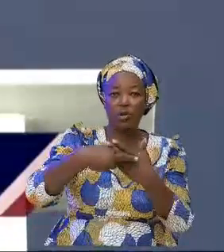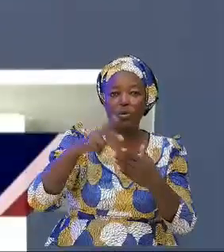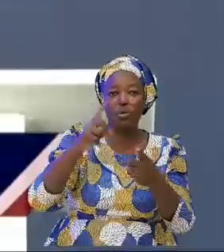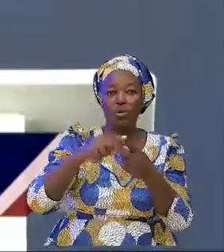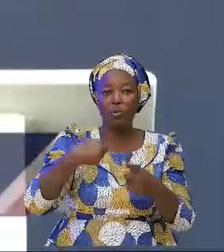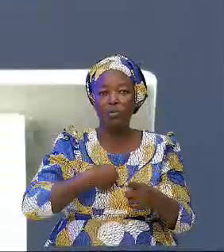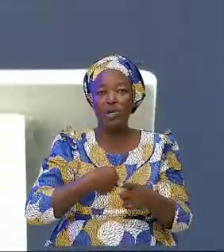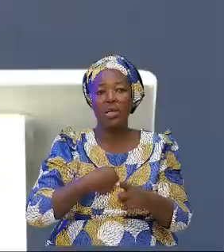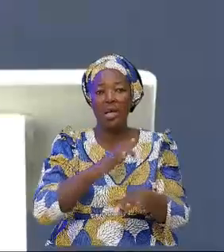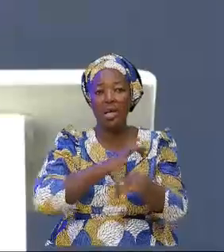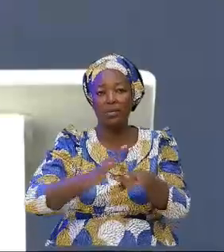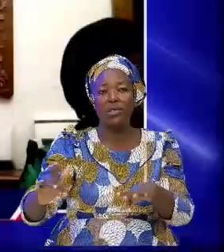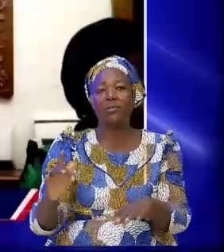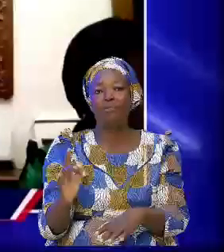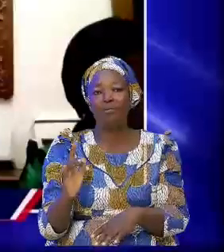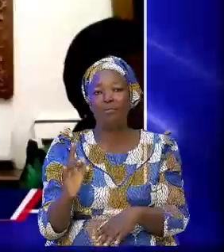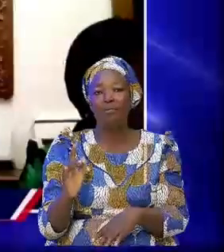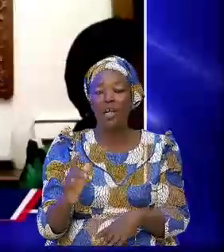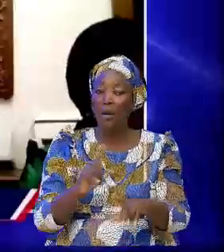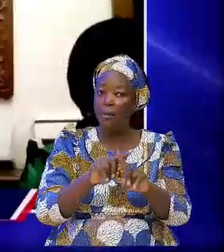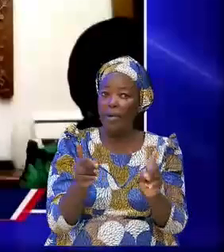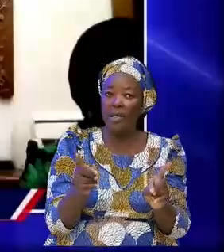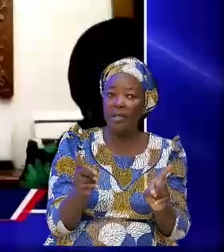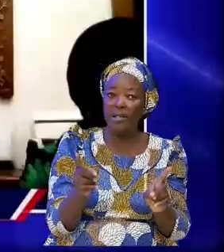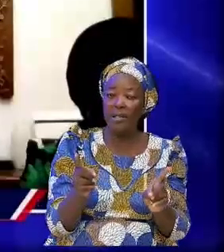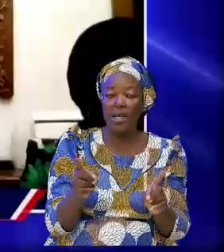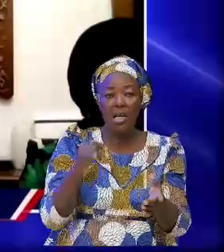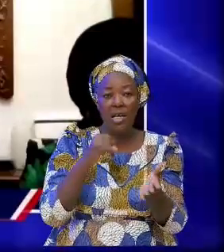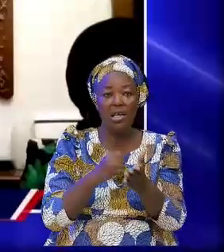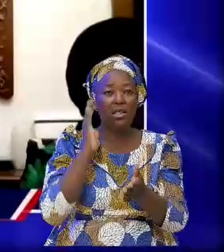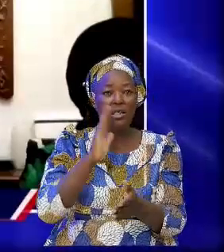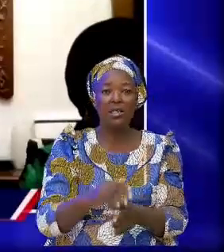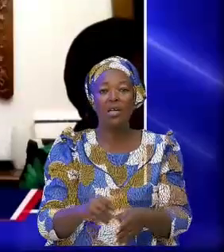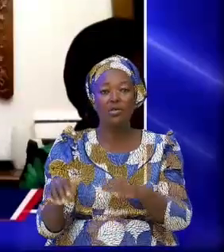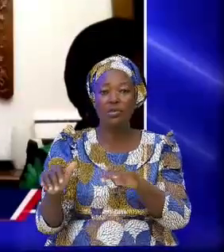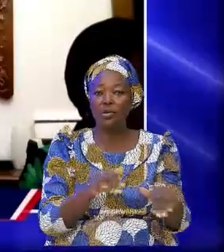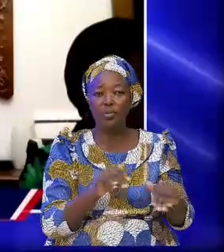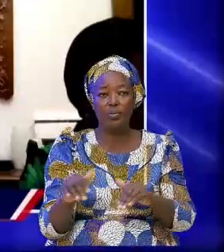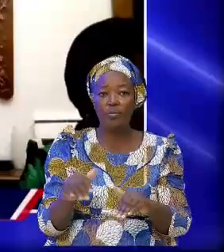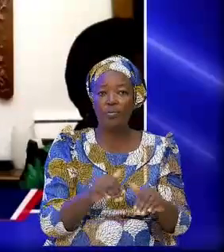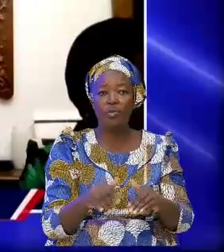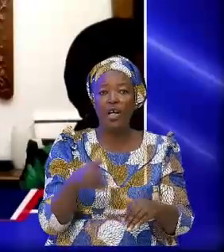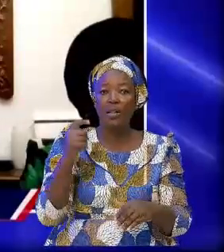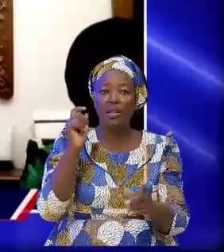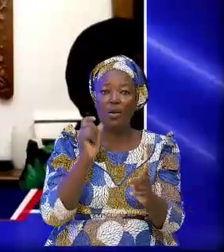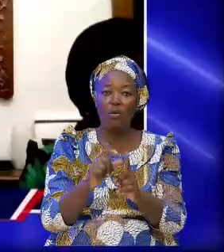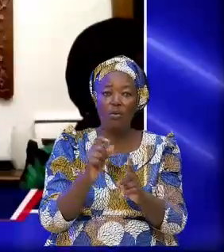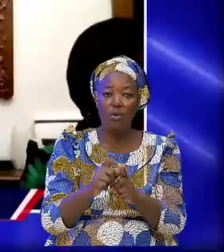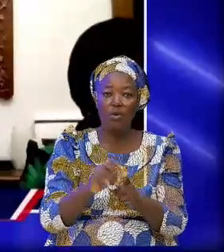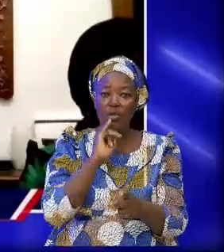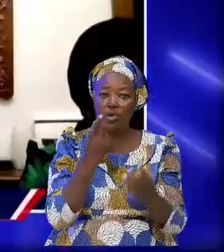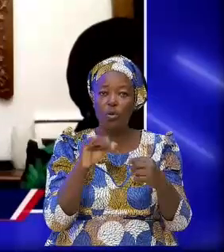mouth, it shall not return unto me void, but it